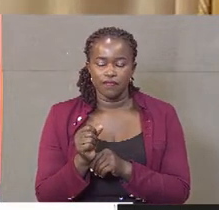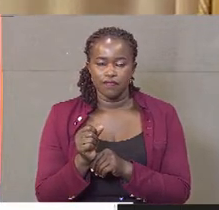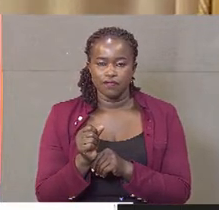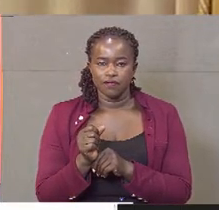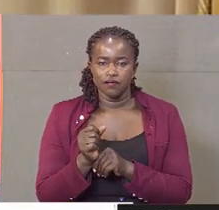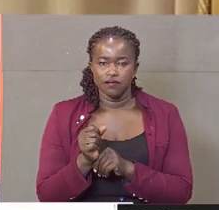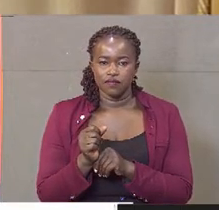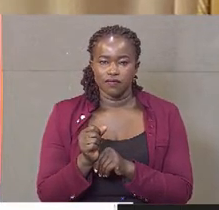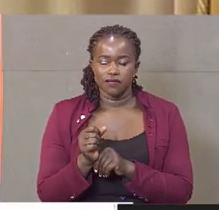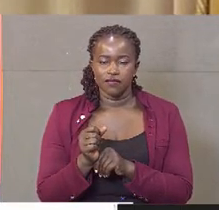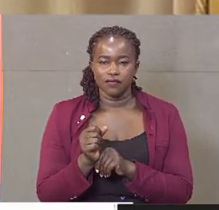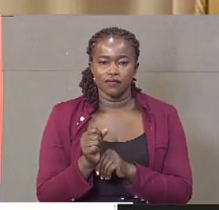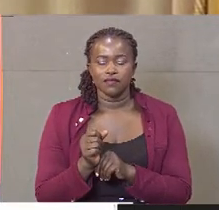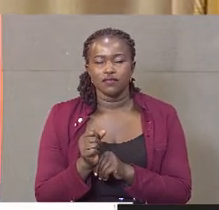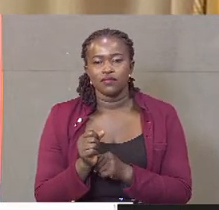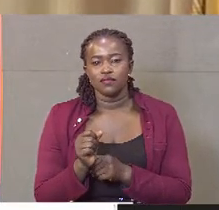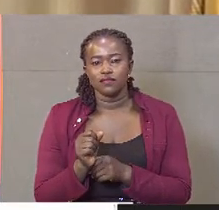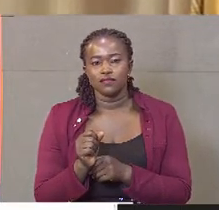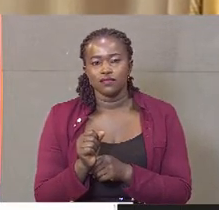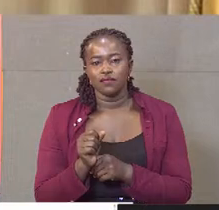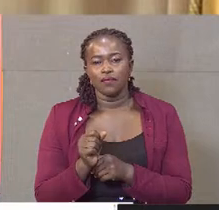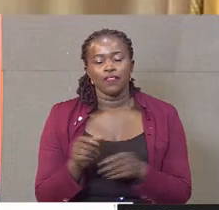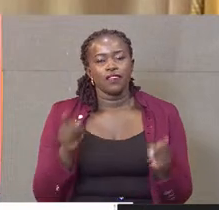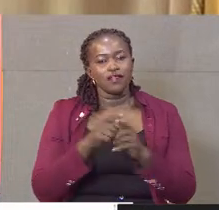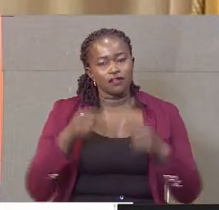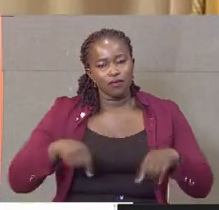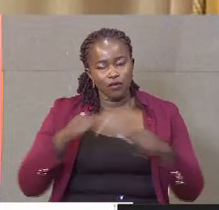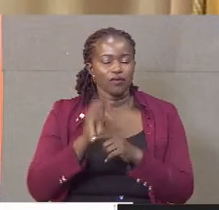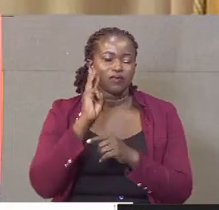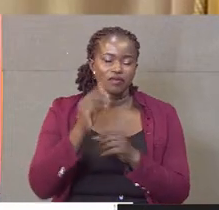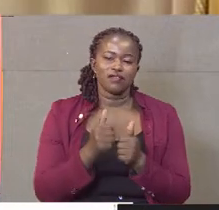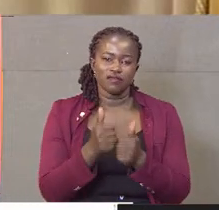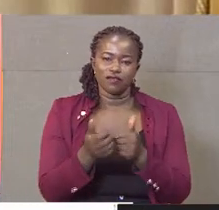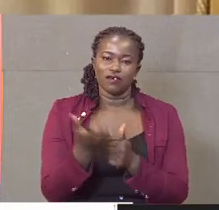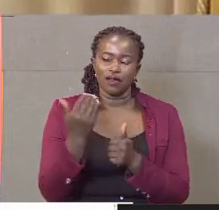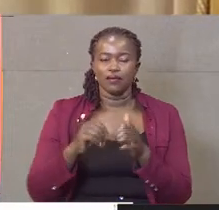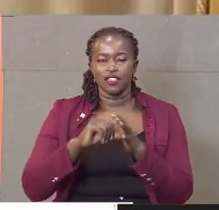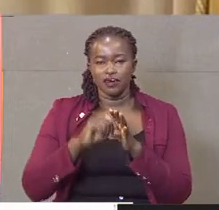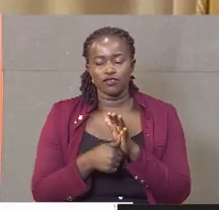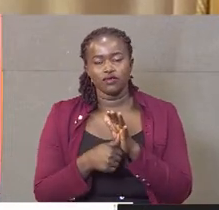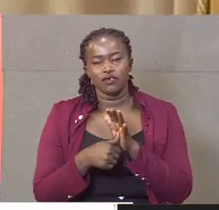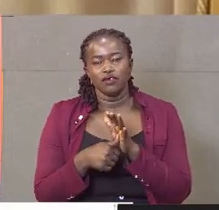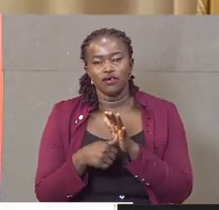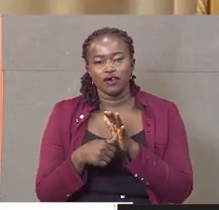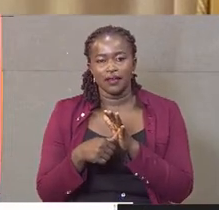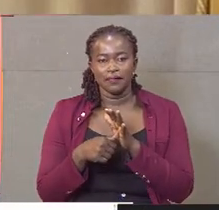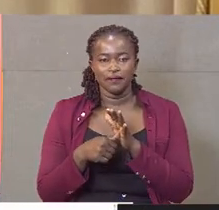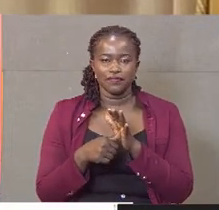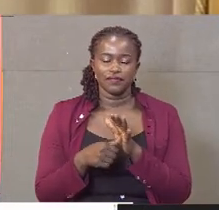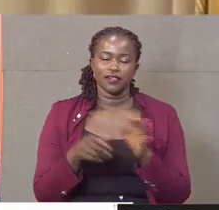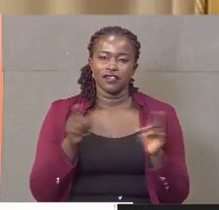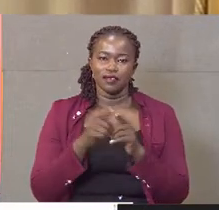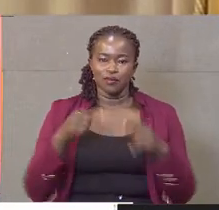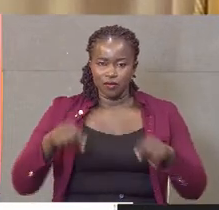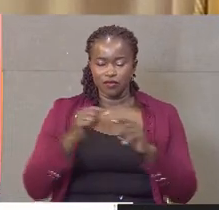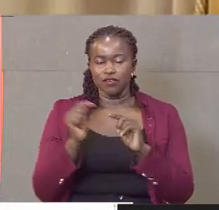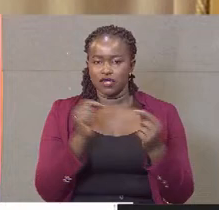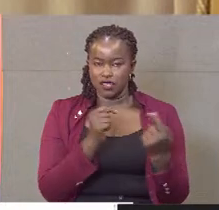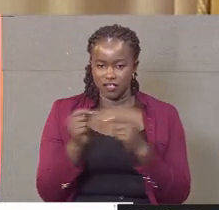how best we can handle that issue. It was discussed here.